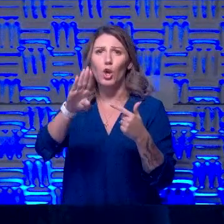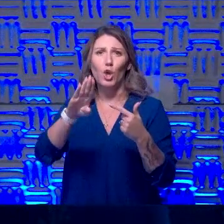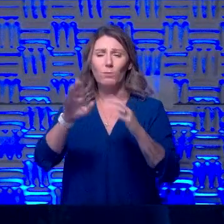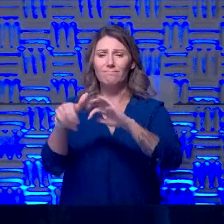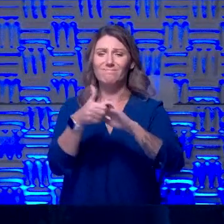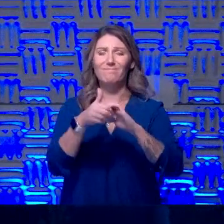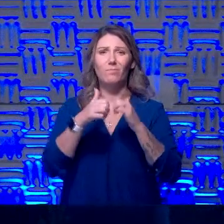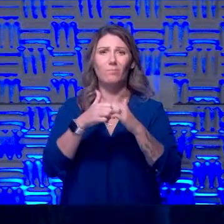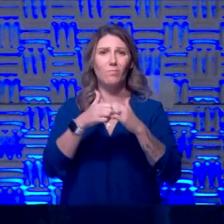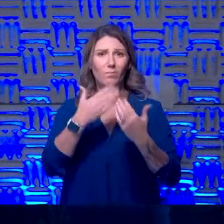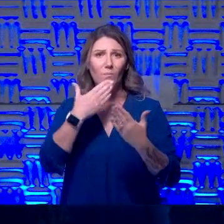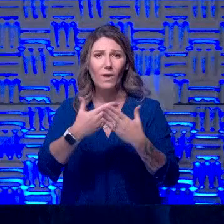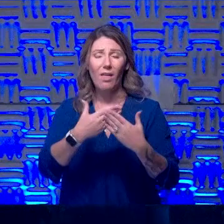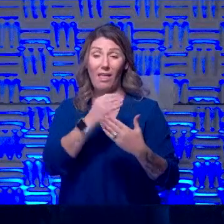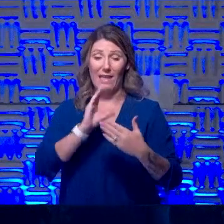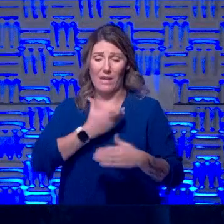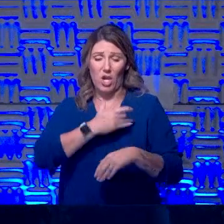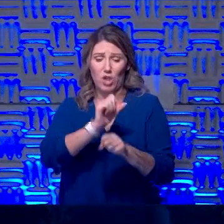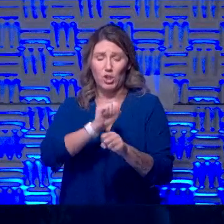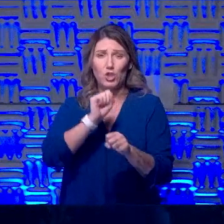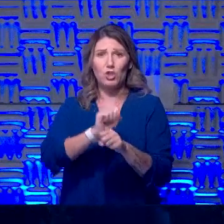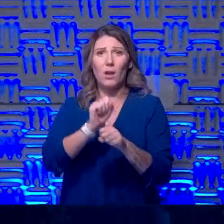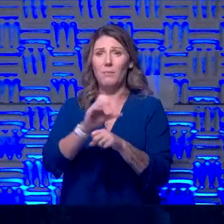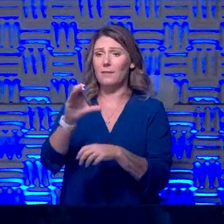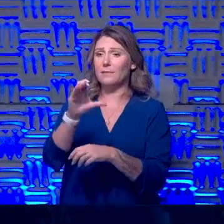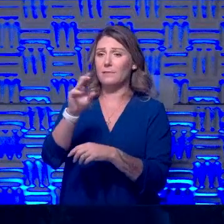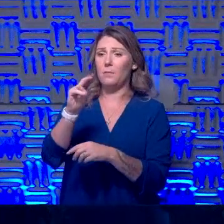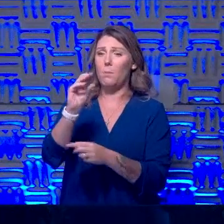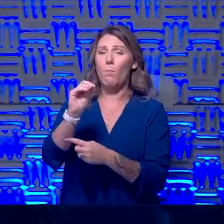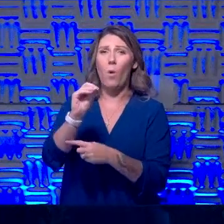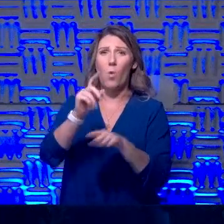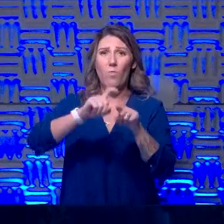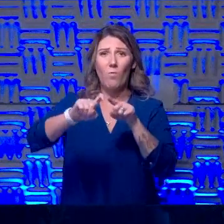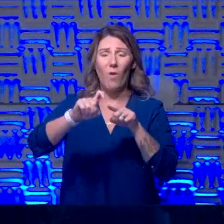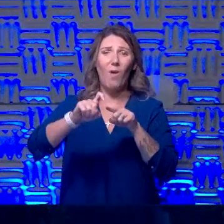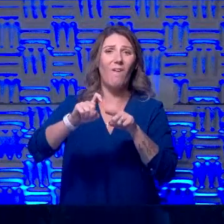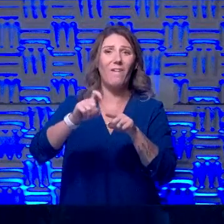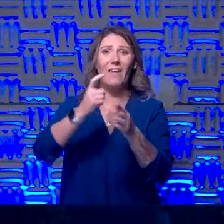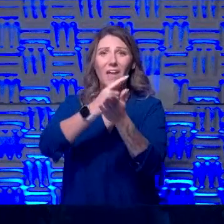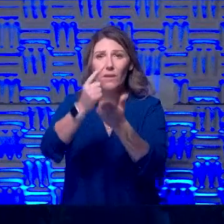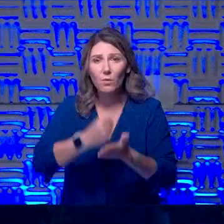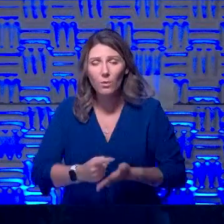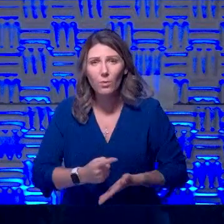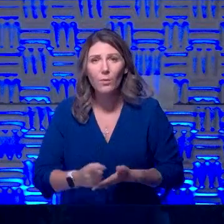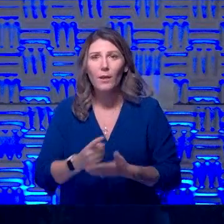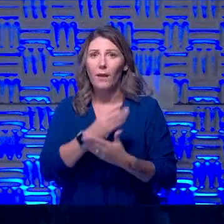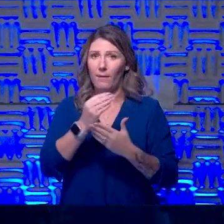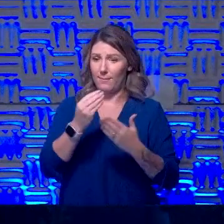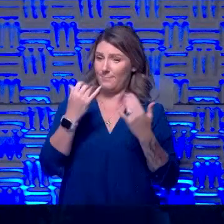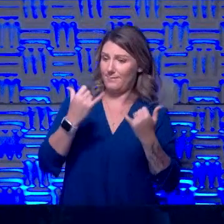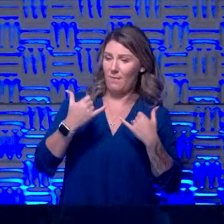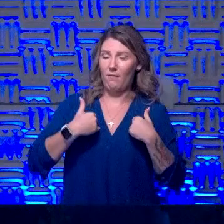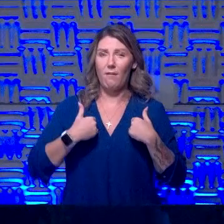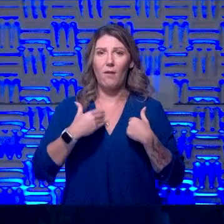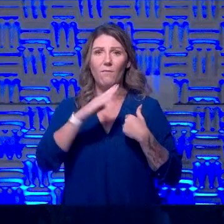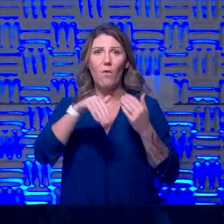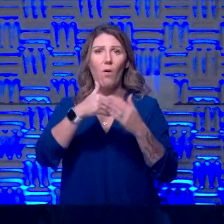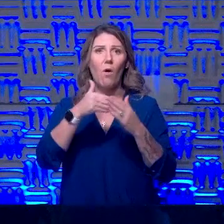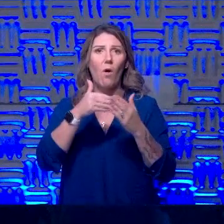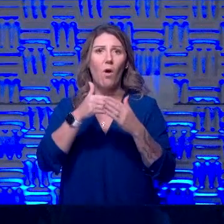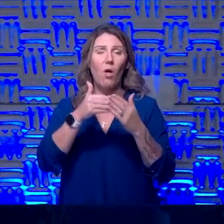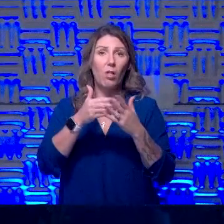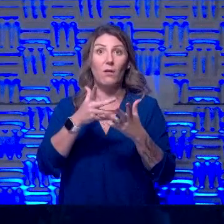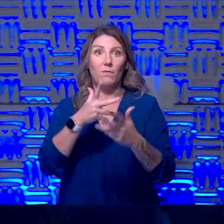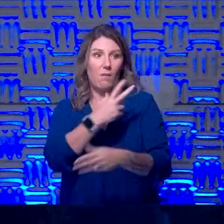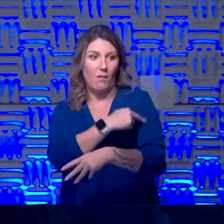our job a lot easier. And our CMO call every week, which there is one today, with all the major hospitals in the metropolitan area on